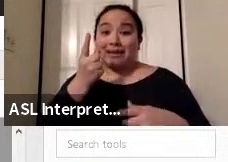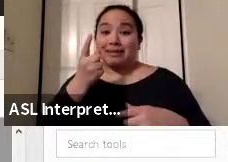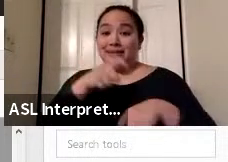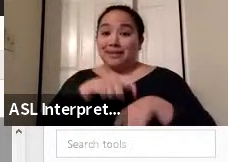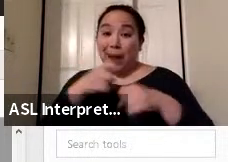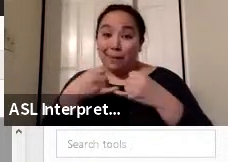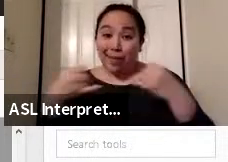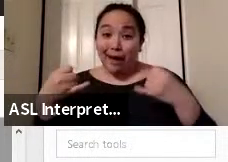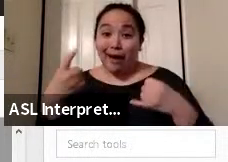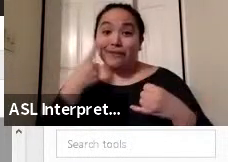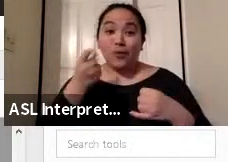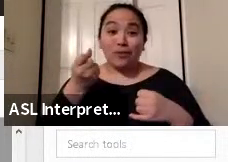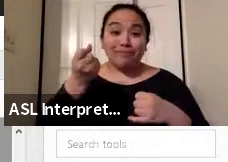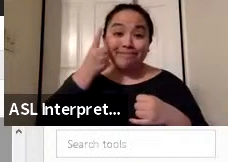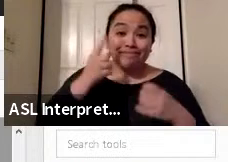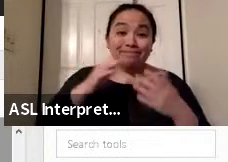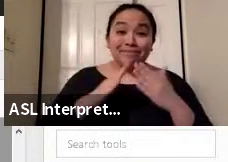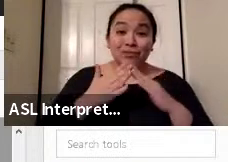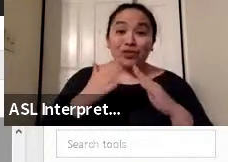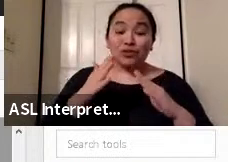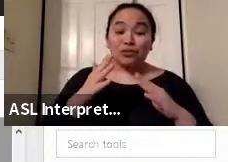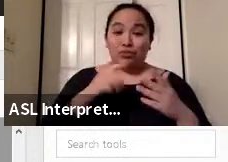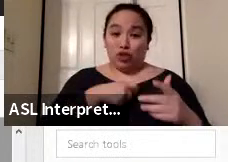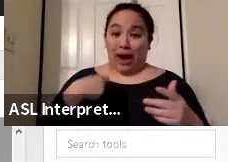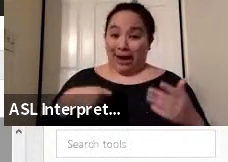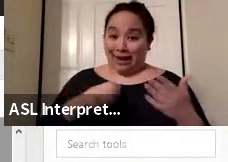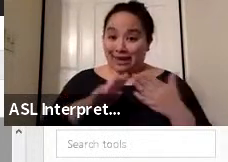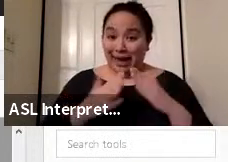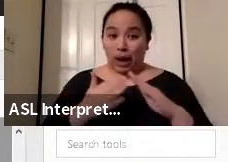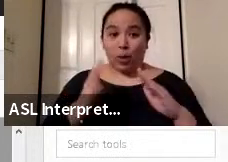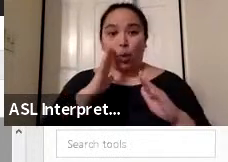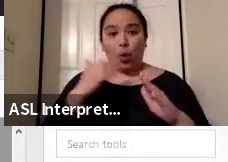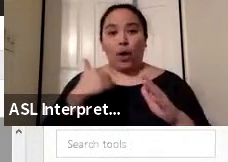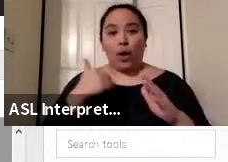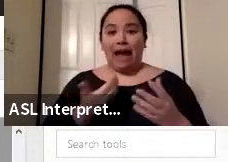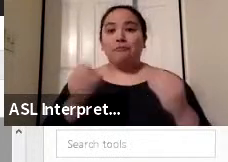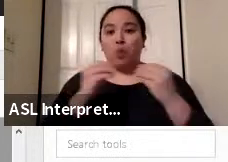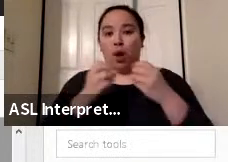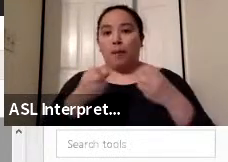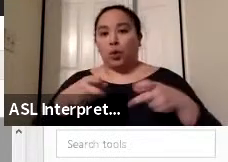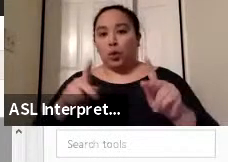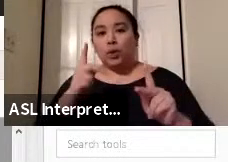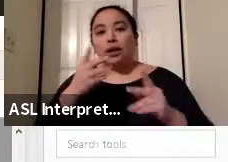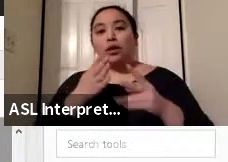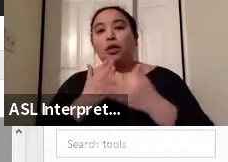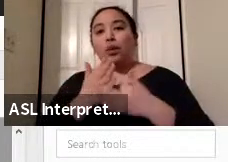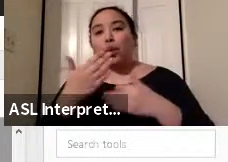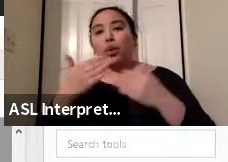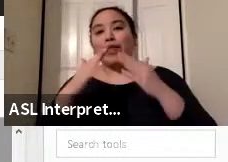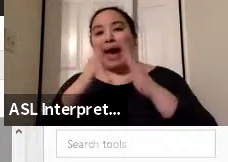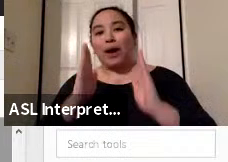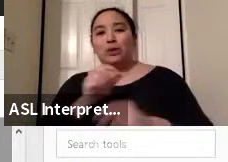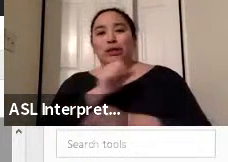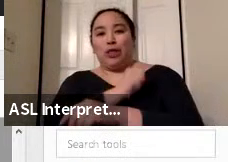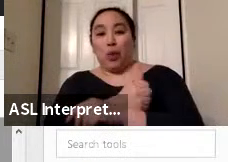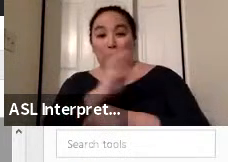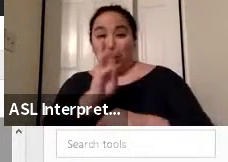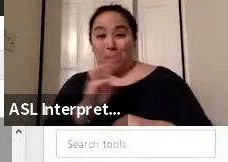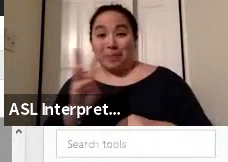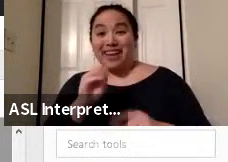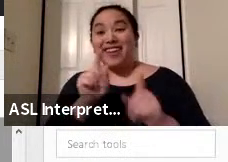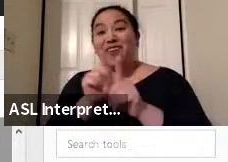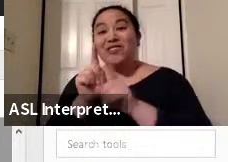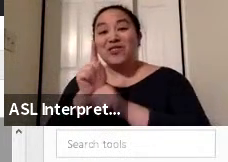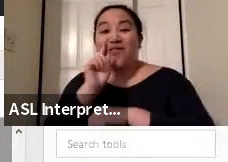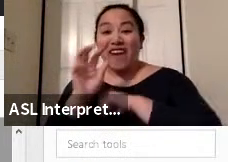and importantly, we'll provide, in addition to other outlets through the Housing Authority website and other advertising, we will